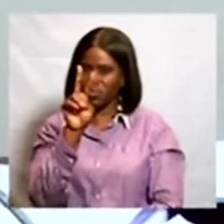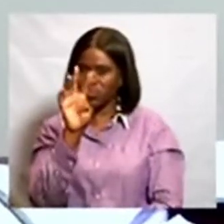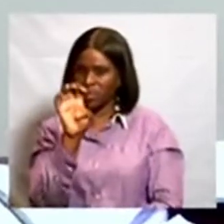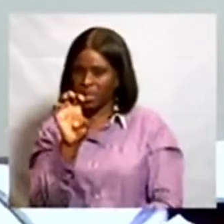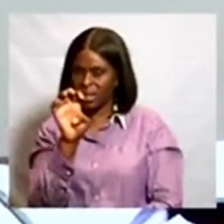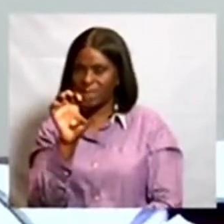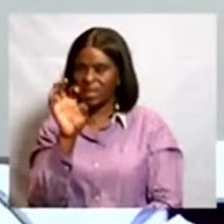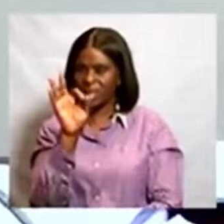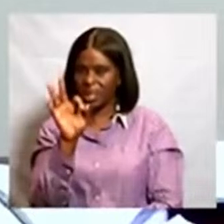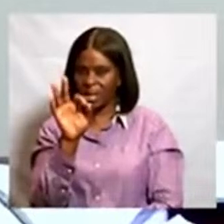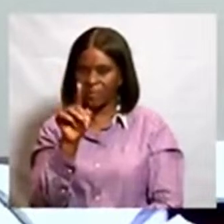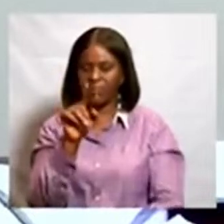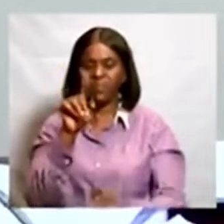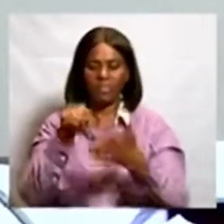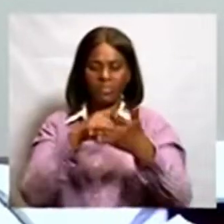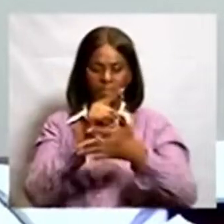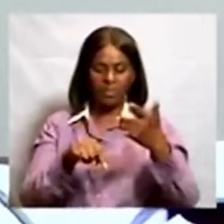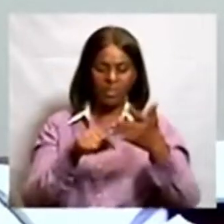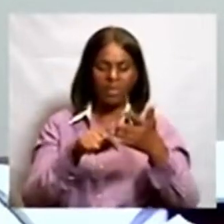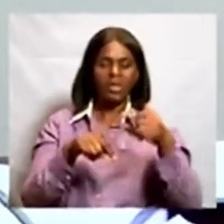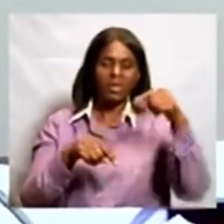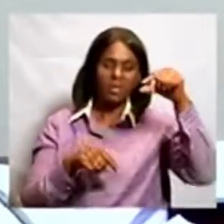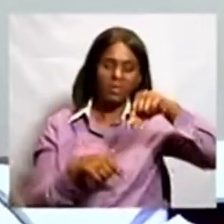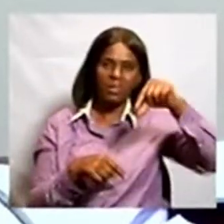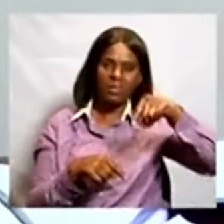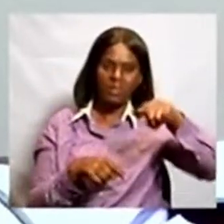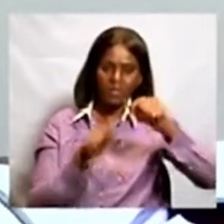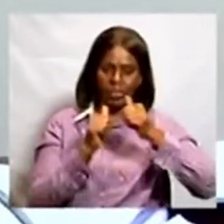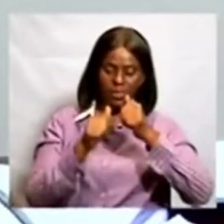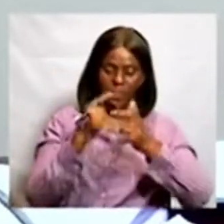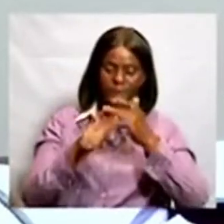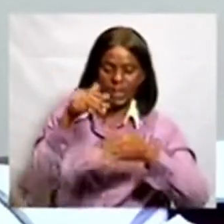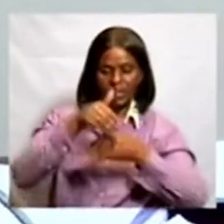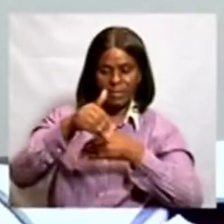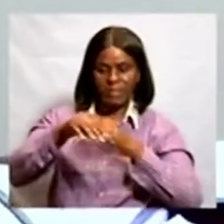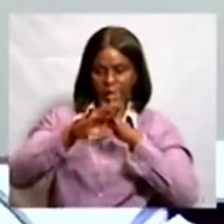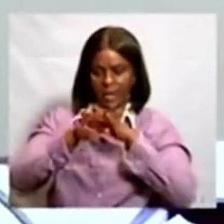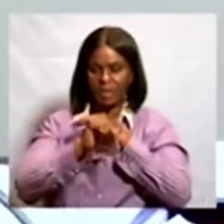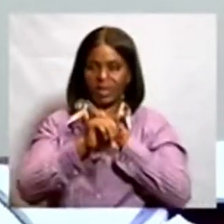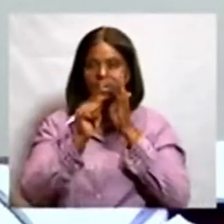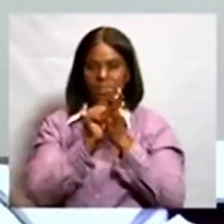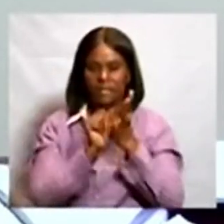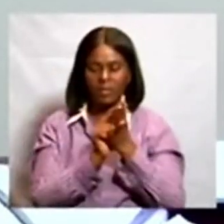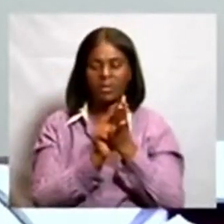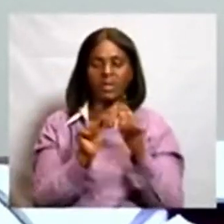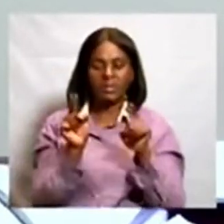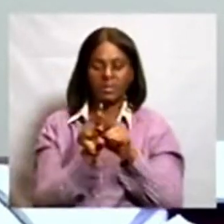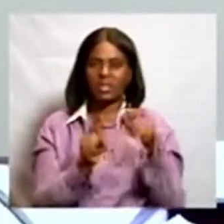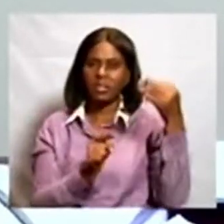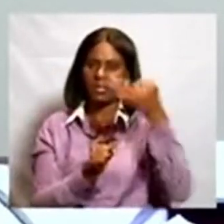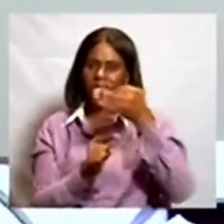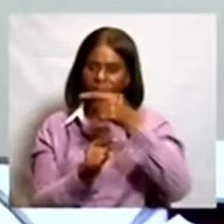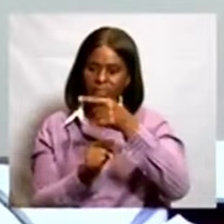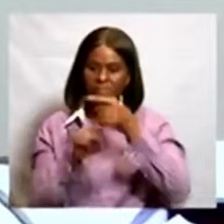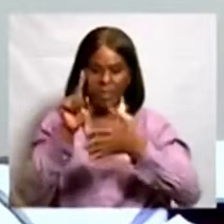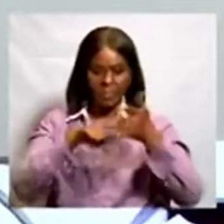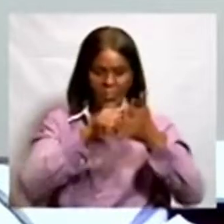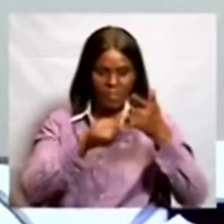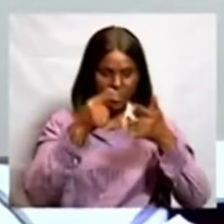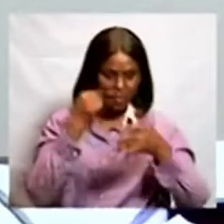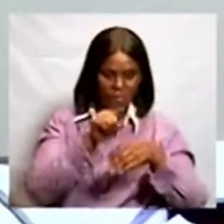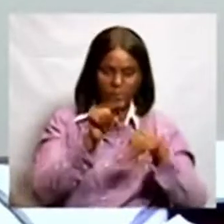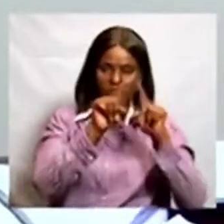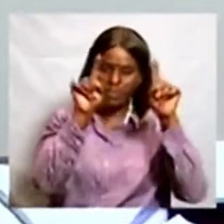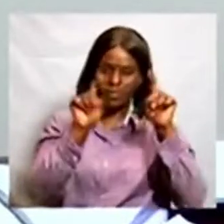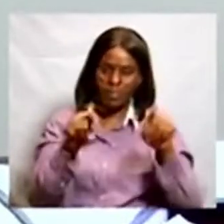follows: the deregistration of a qualification that is registered under this Act, and F will be the revocation of a certificate